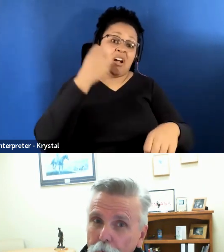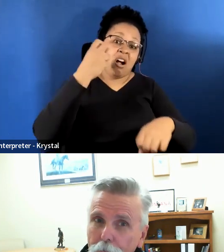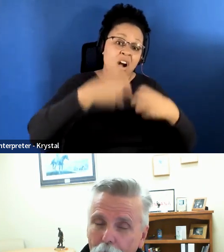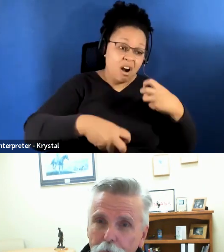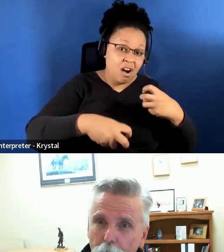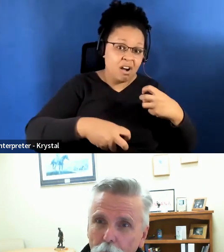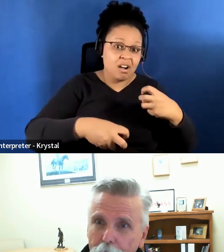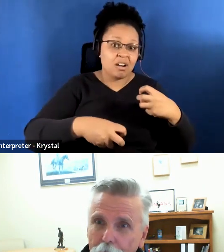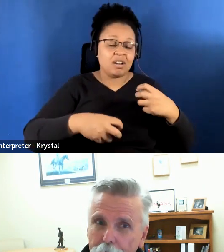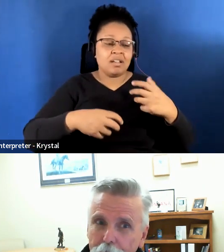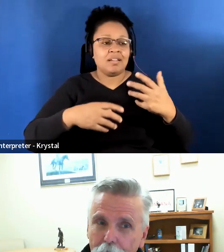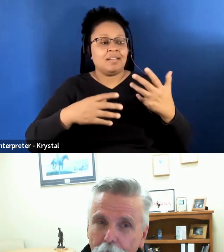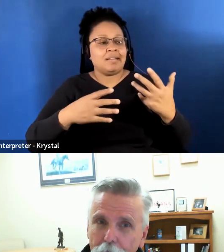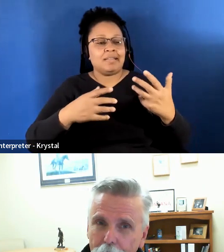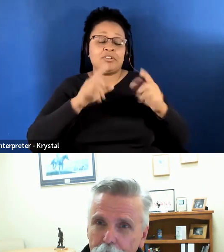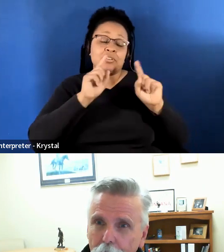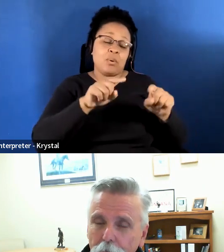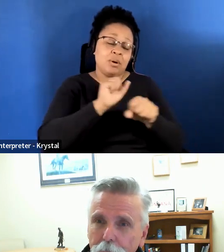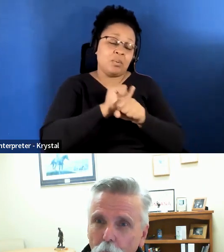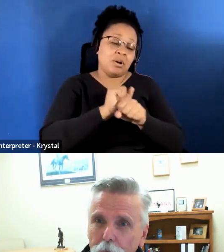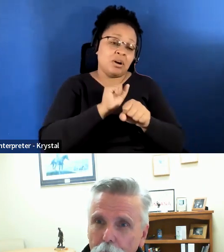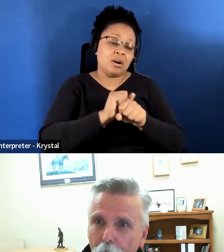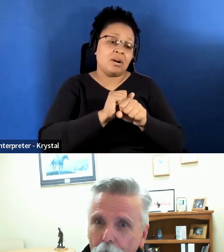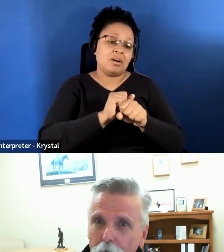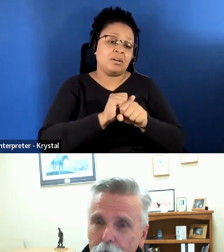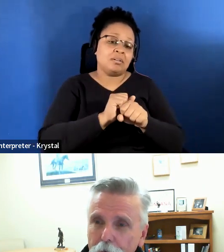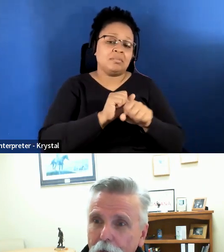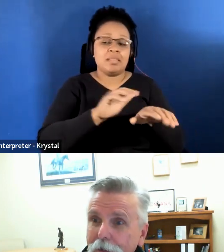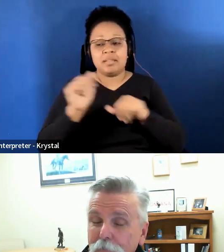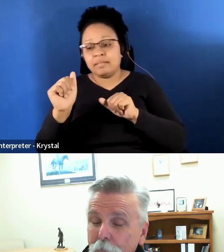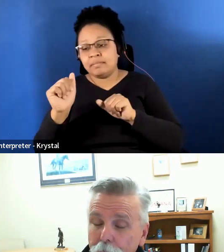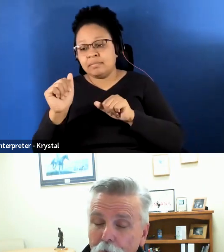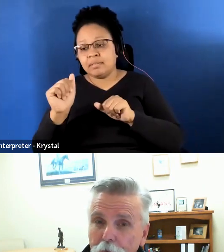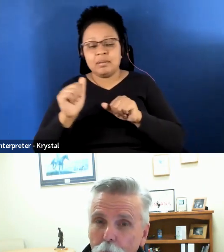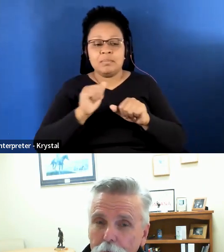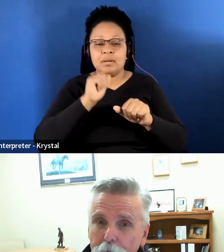I don't think we've had trouble with that yet. I mean, a couple of the folks that we hired and